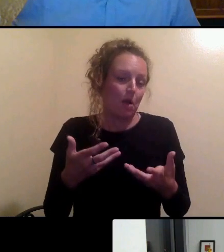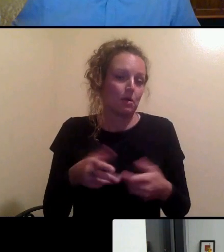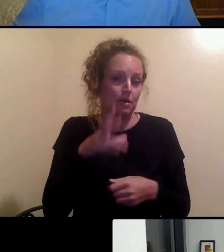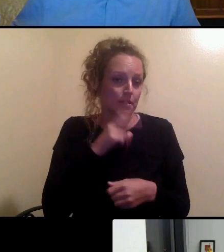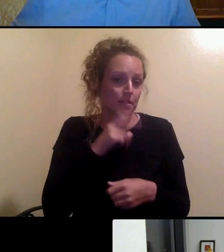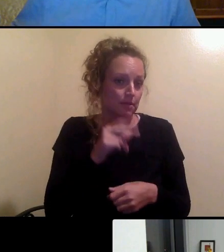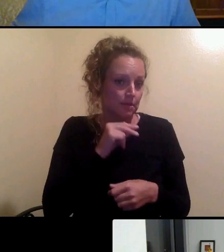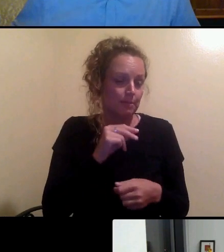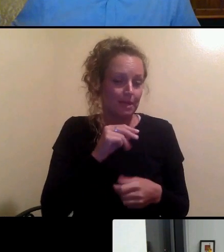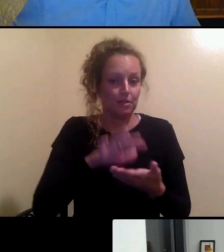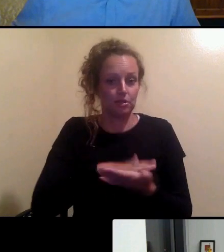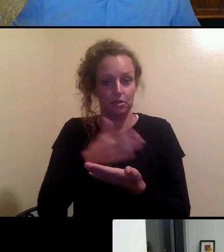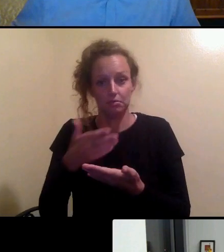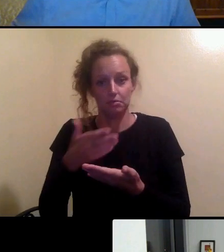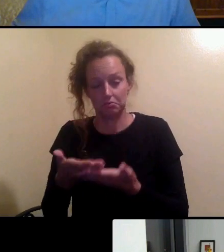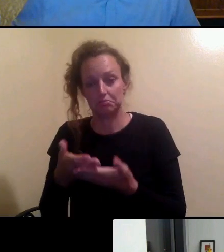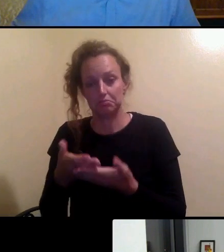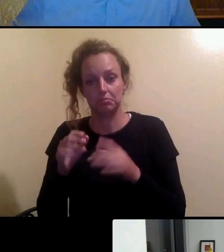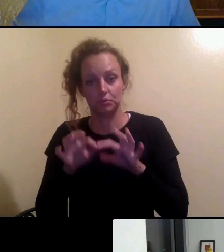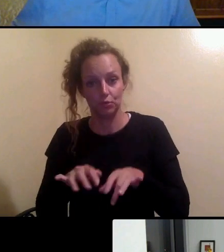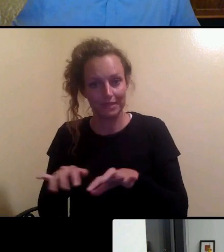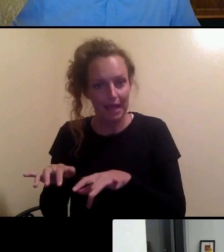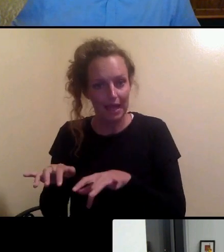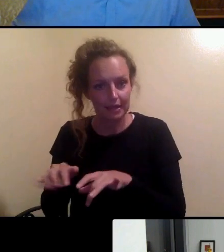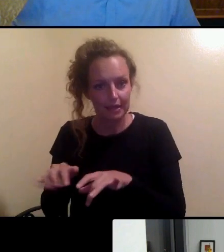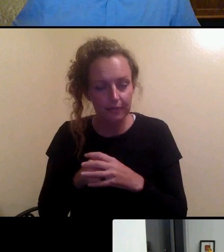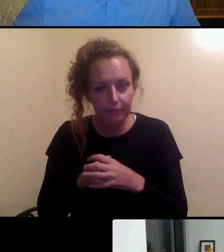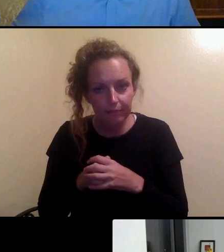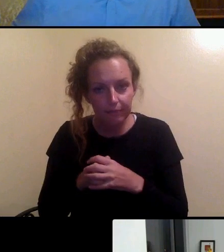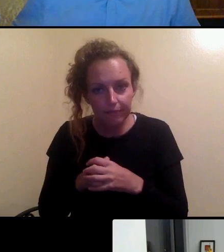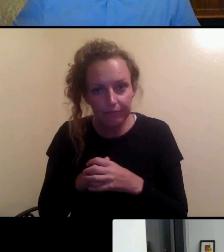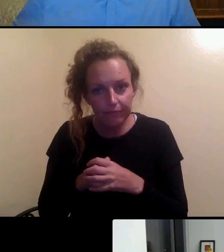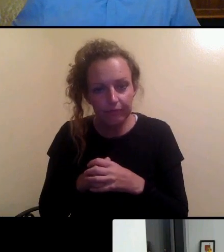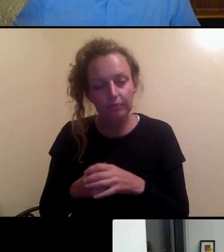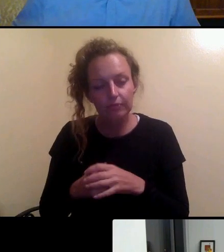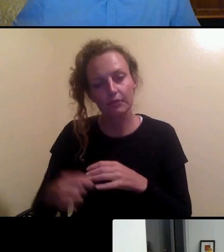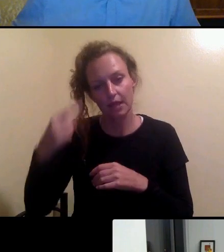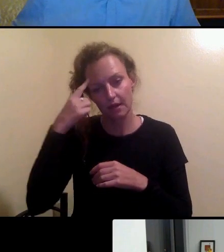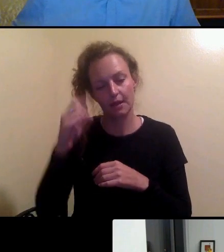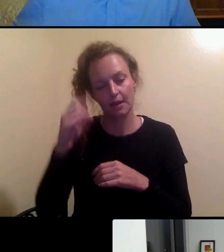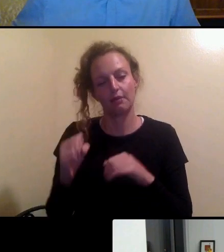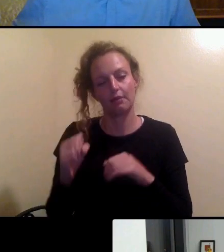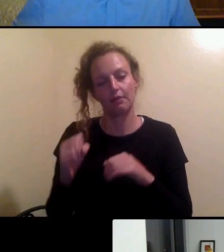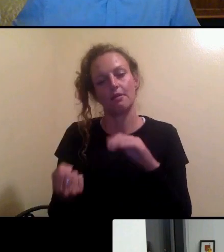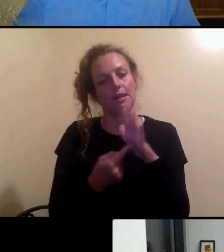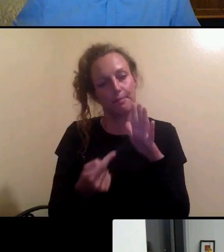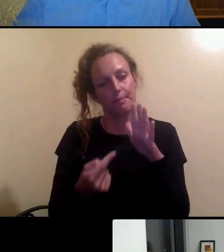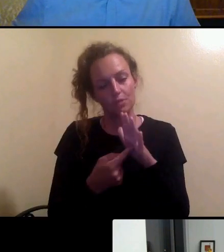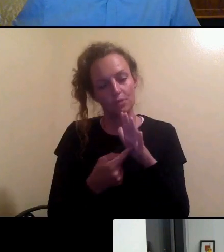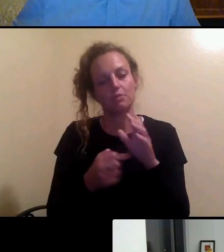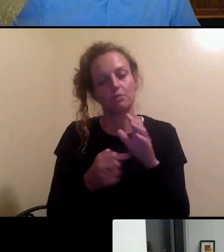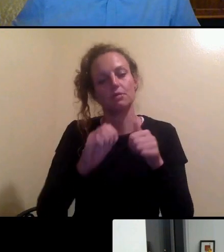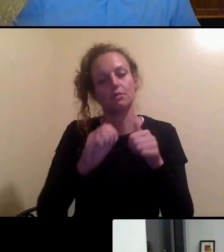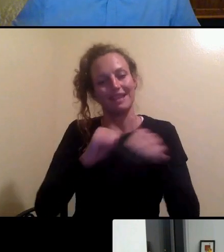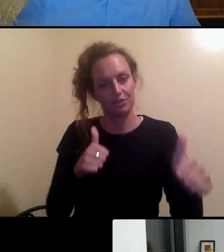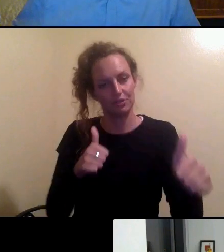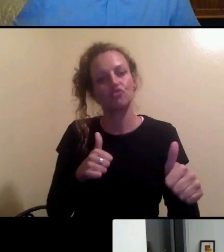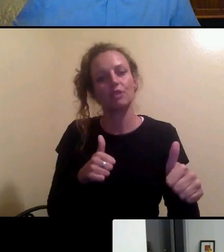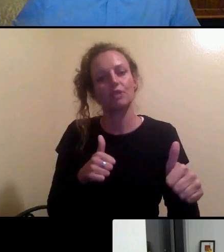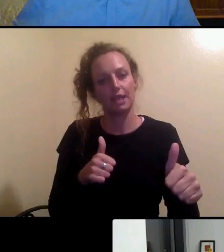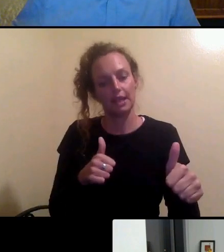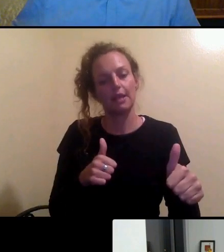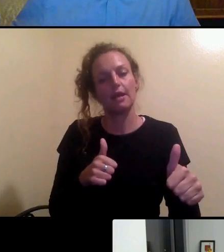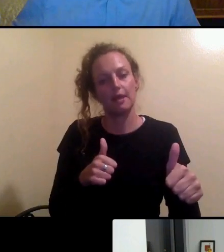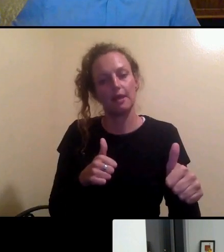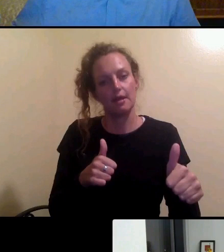Amazing. And I think that the importance of industry talking to education to say, by the way, accessibility, inclusive design, this